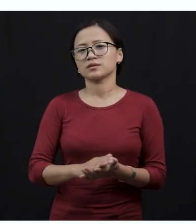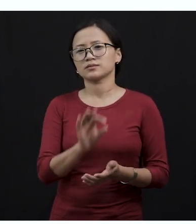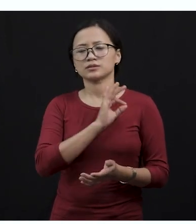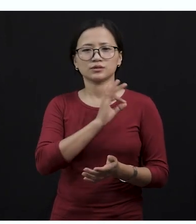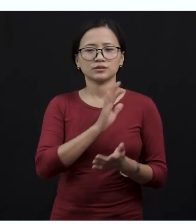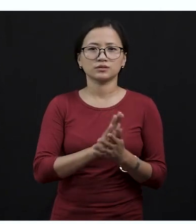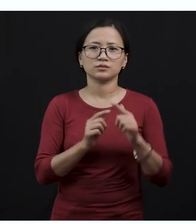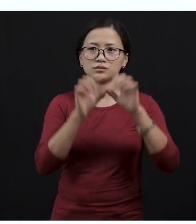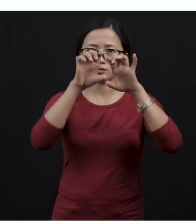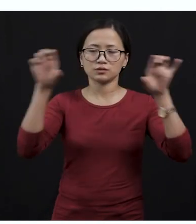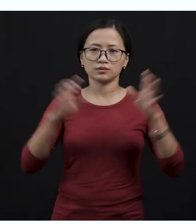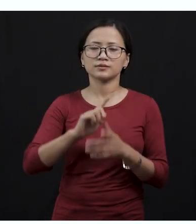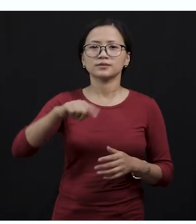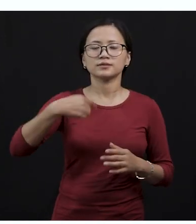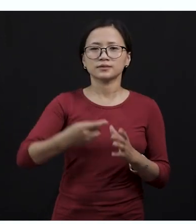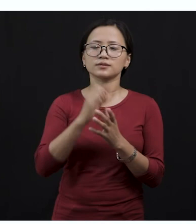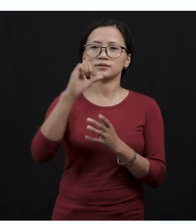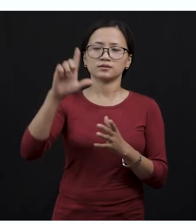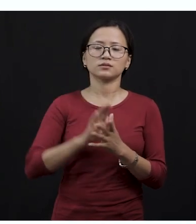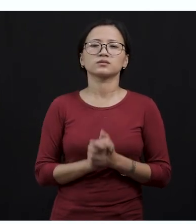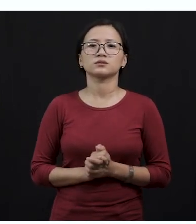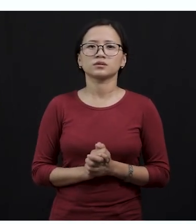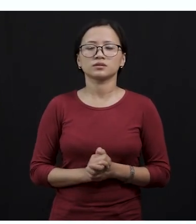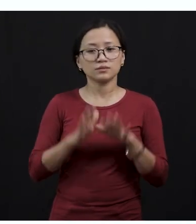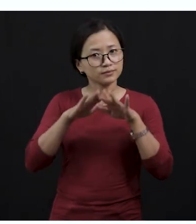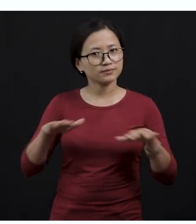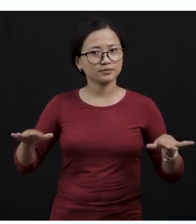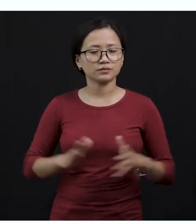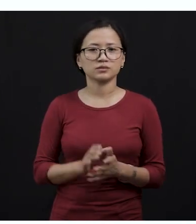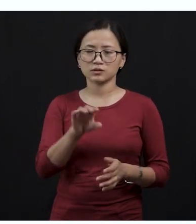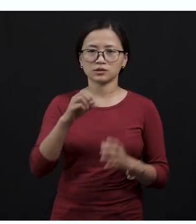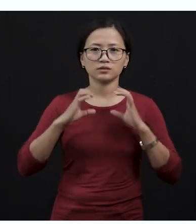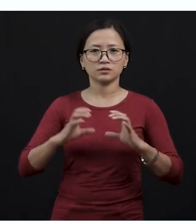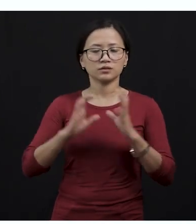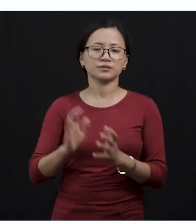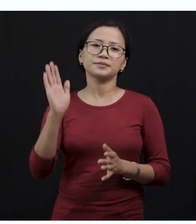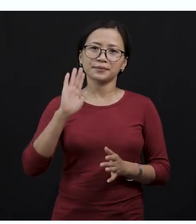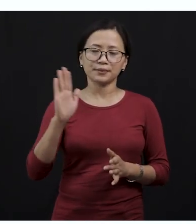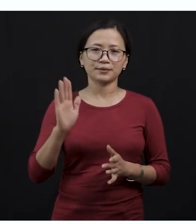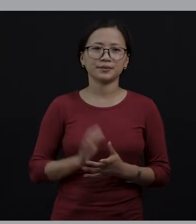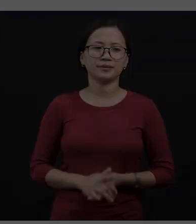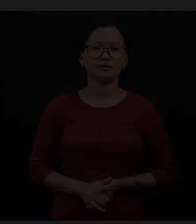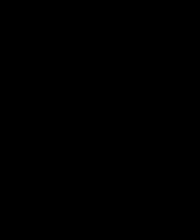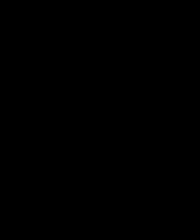topic in the next class, okay? And until then, students, you take care and bye-bye.